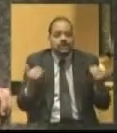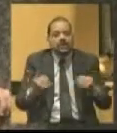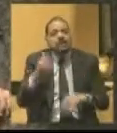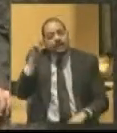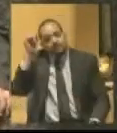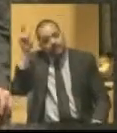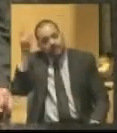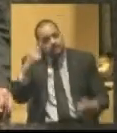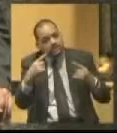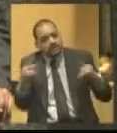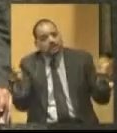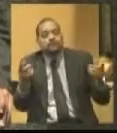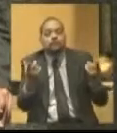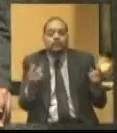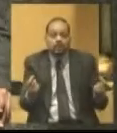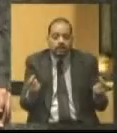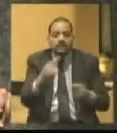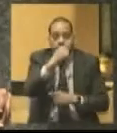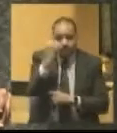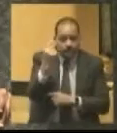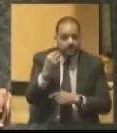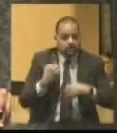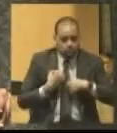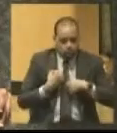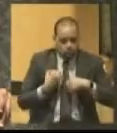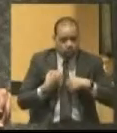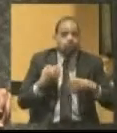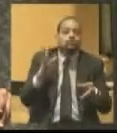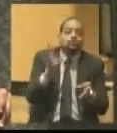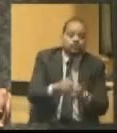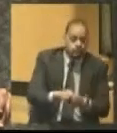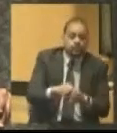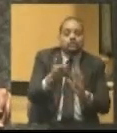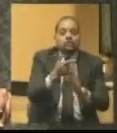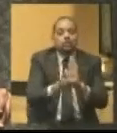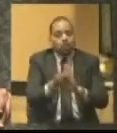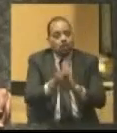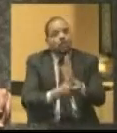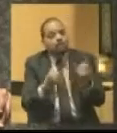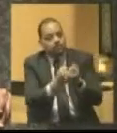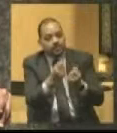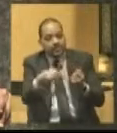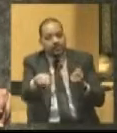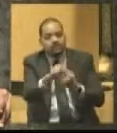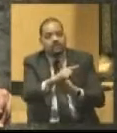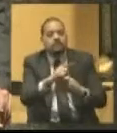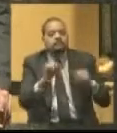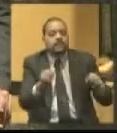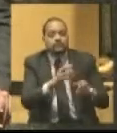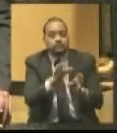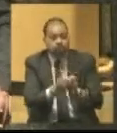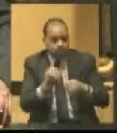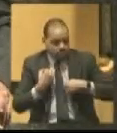soldiers into the Emancipation Proclamation. But there was another reason as well. Lincoln and the Republicans believed